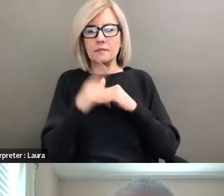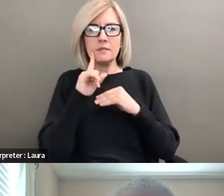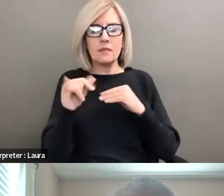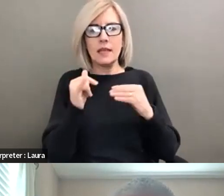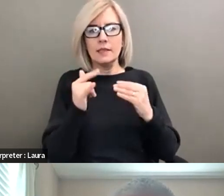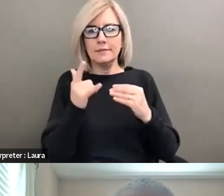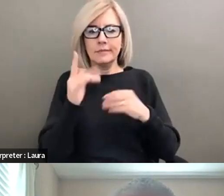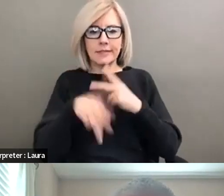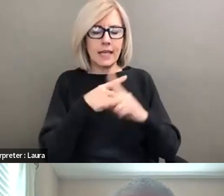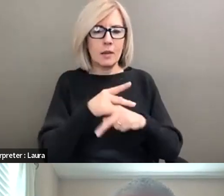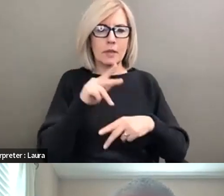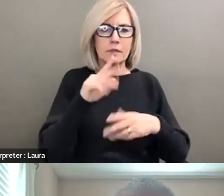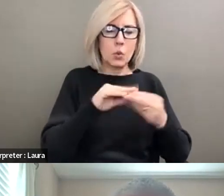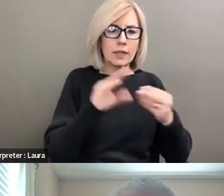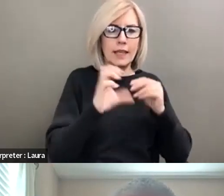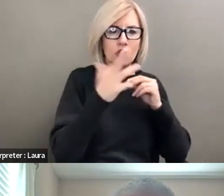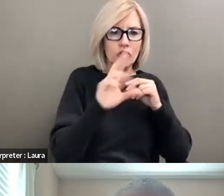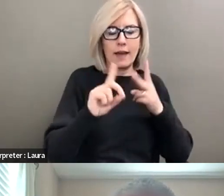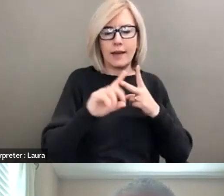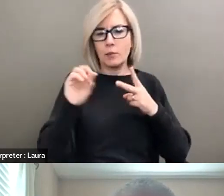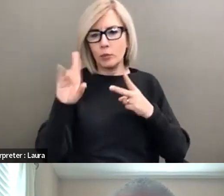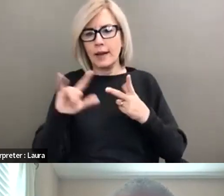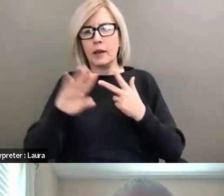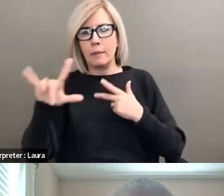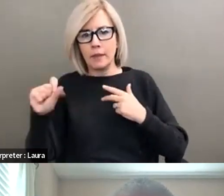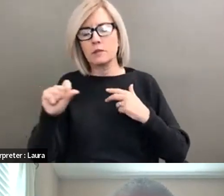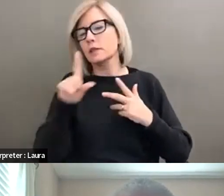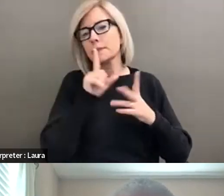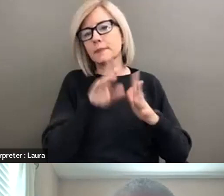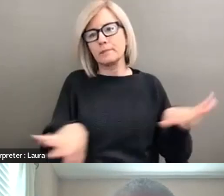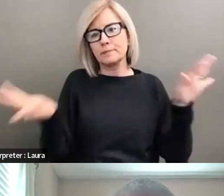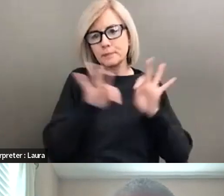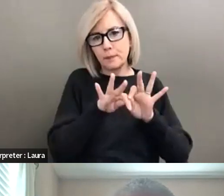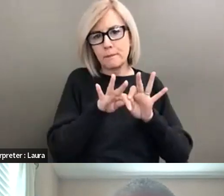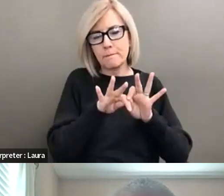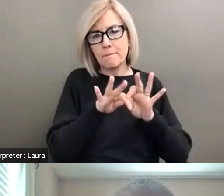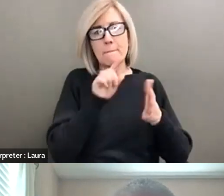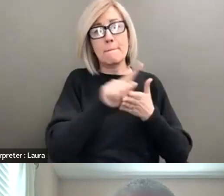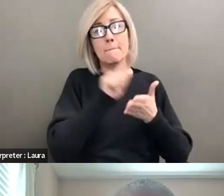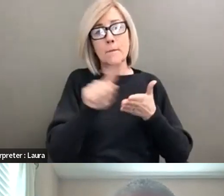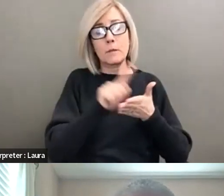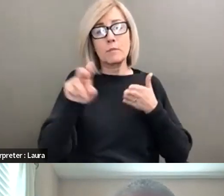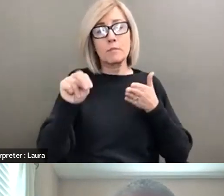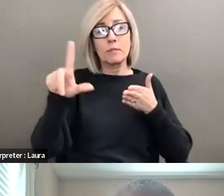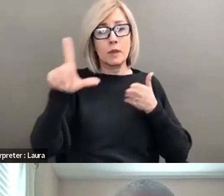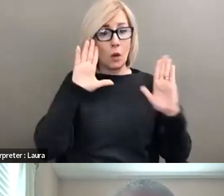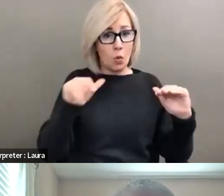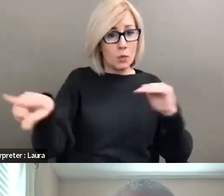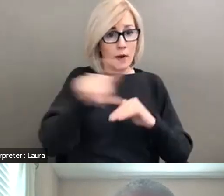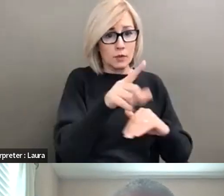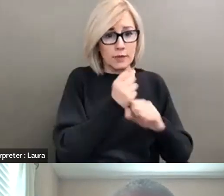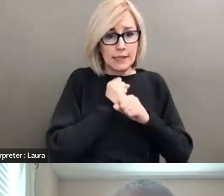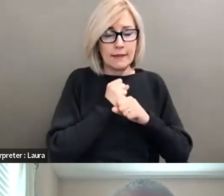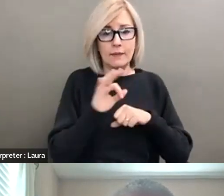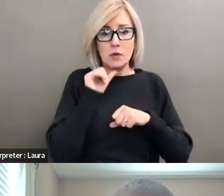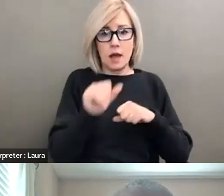Chad's, and these passionate stories like Brady's and Bill's, because that's really important. We can, in our weekly newsletter, which I hope you're getting, and if